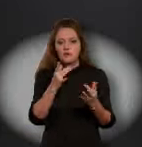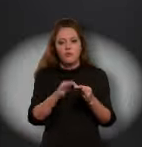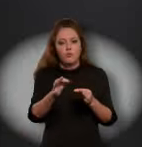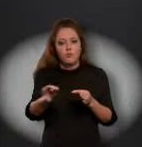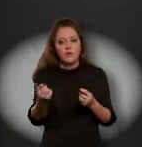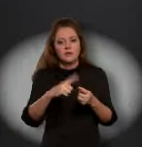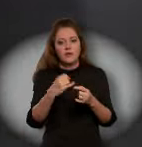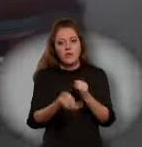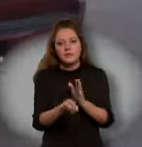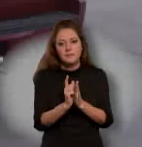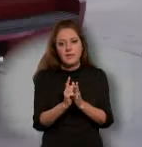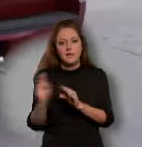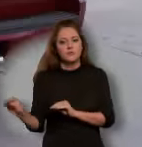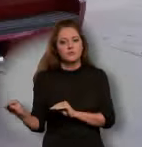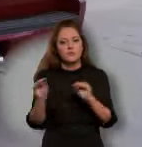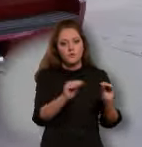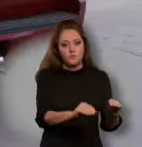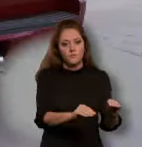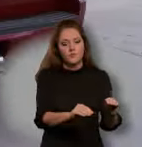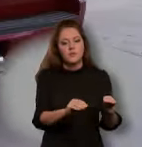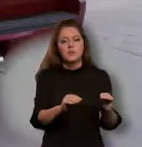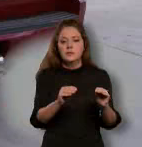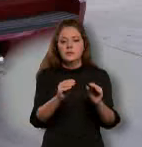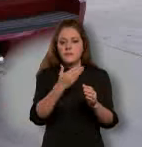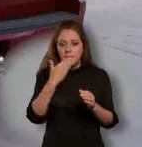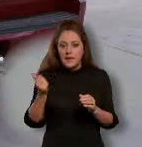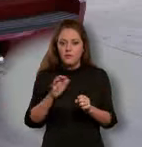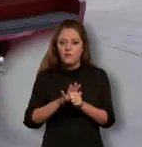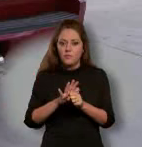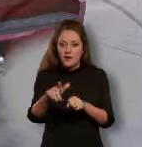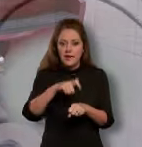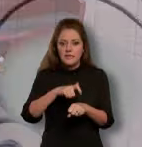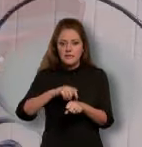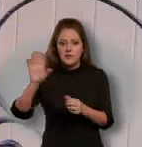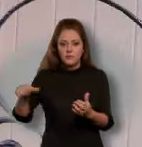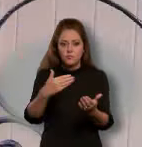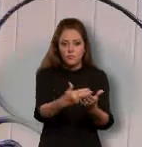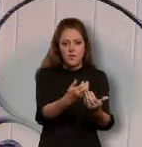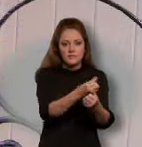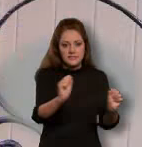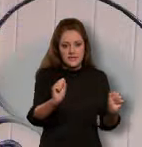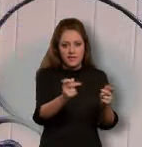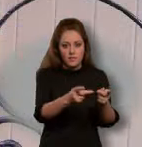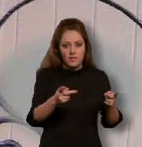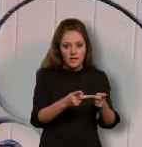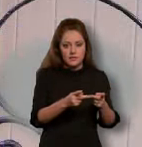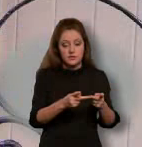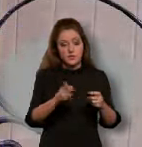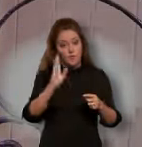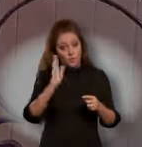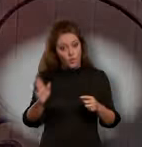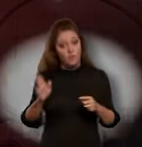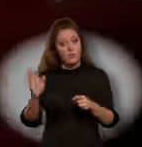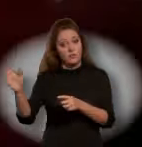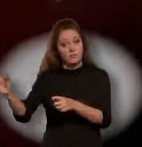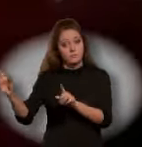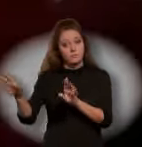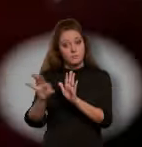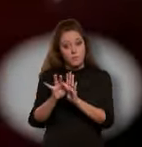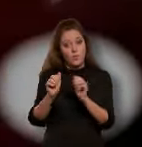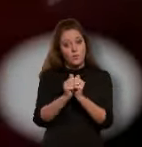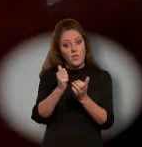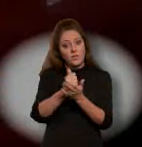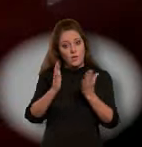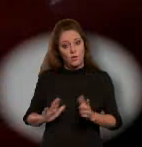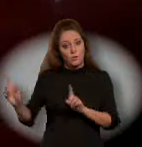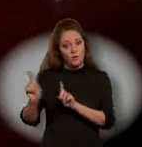move. It's much better to give yourself plenty of time to get to safety. Will you travel with your hurricane helper? If he or she can't